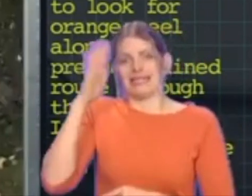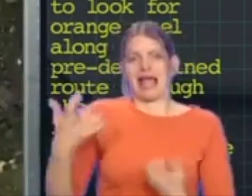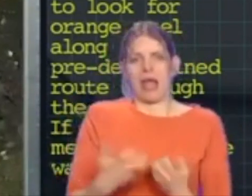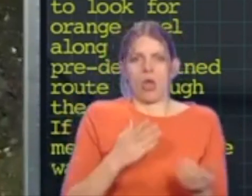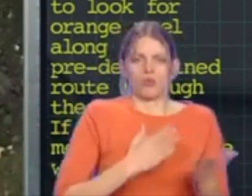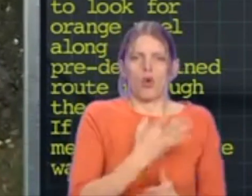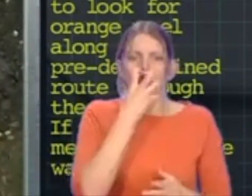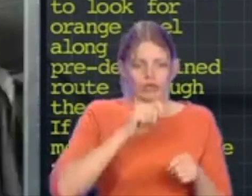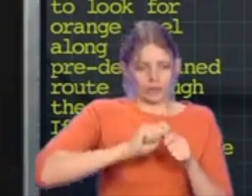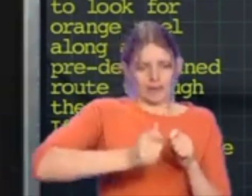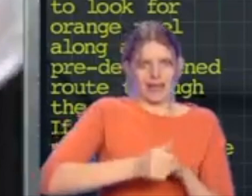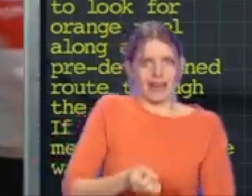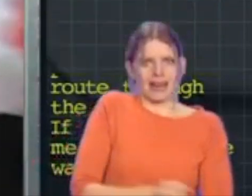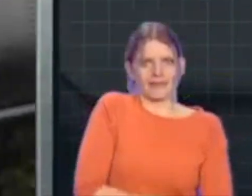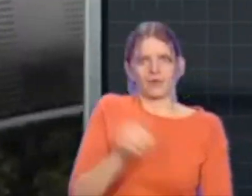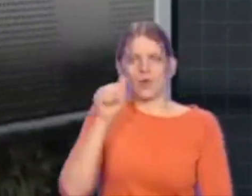today.